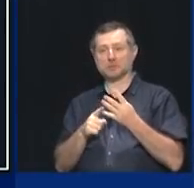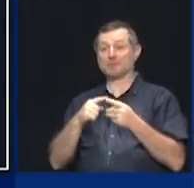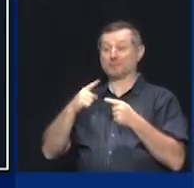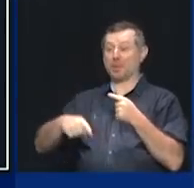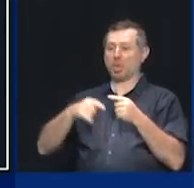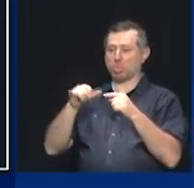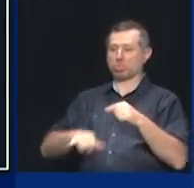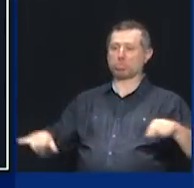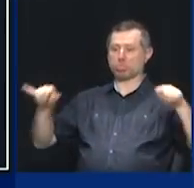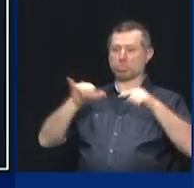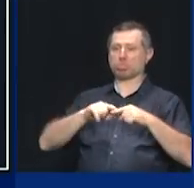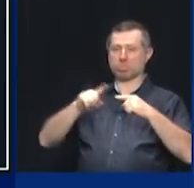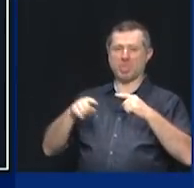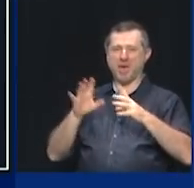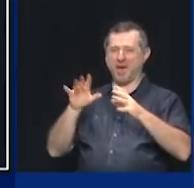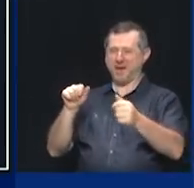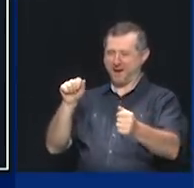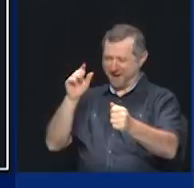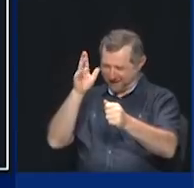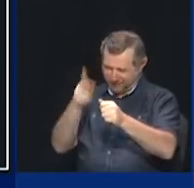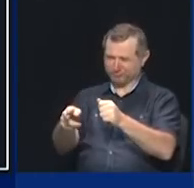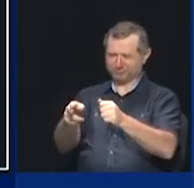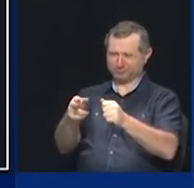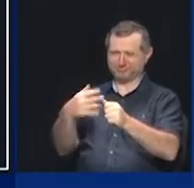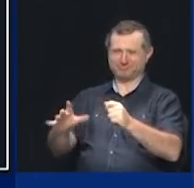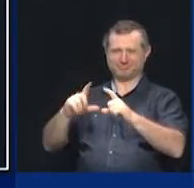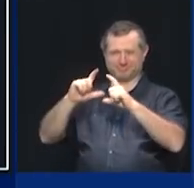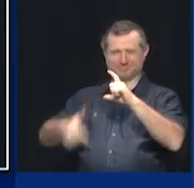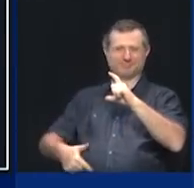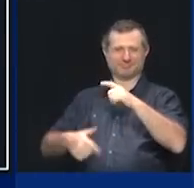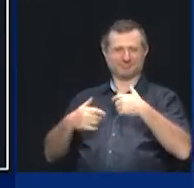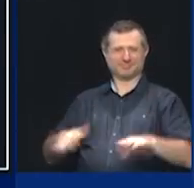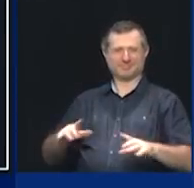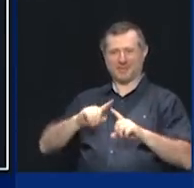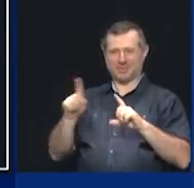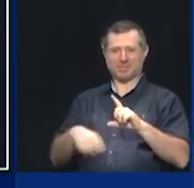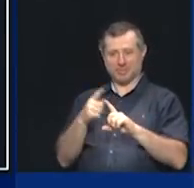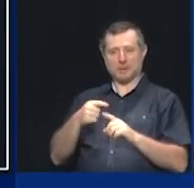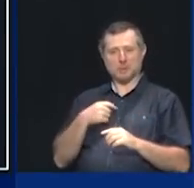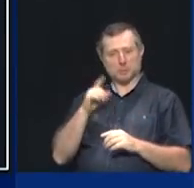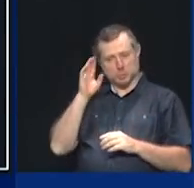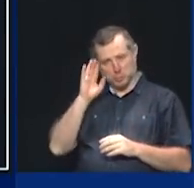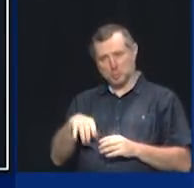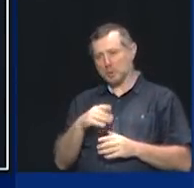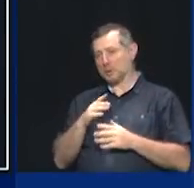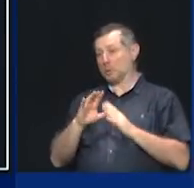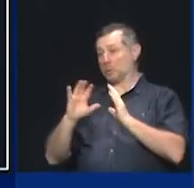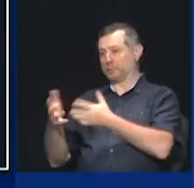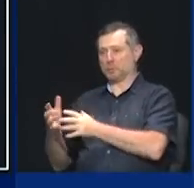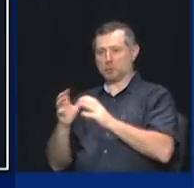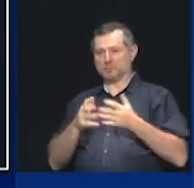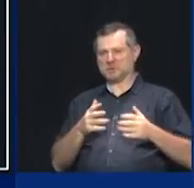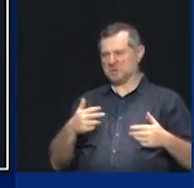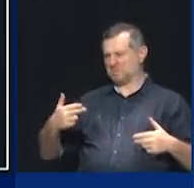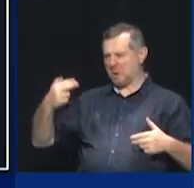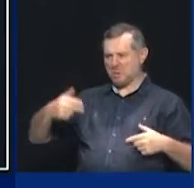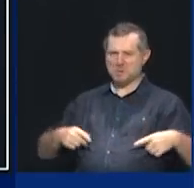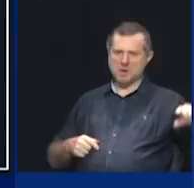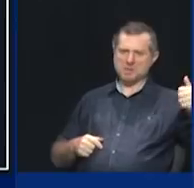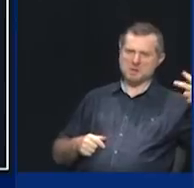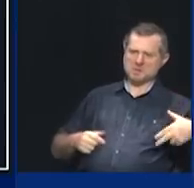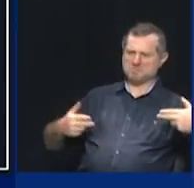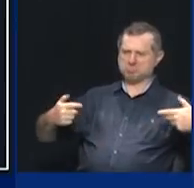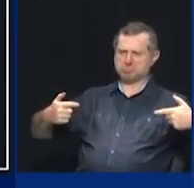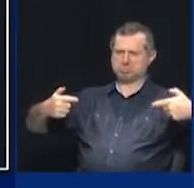escalating violence, because you see it coming. You see two groups fighting, one shot, two shot, four shots, 10